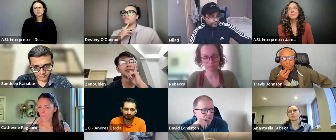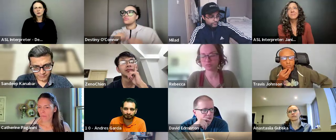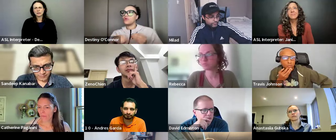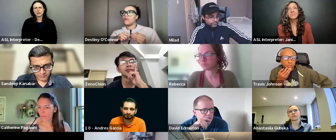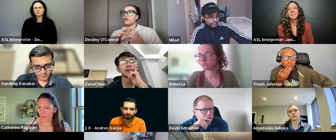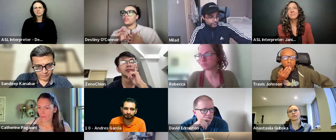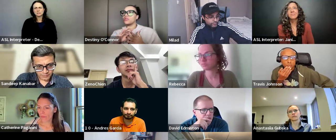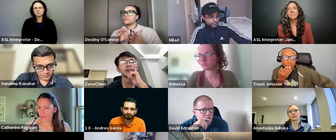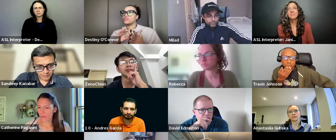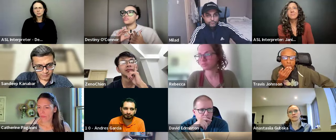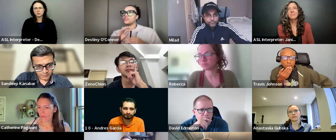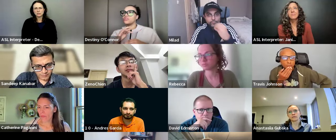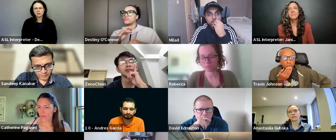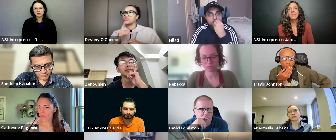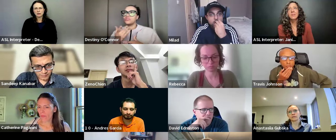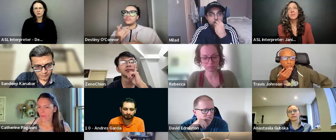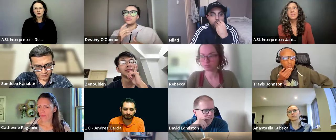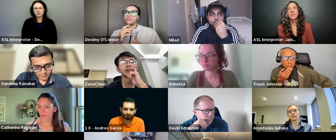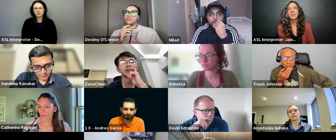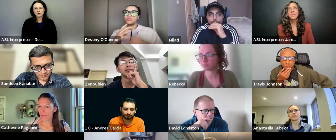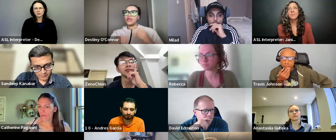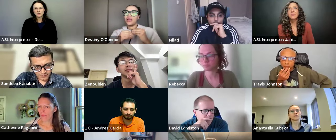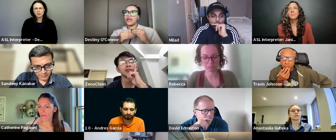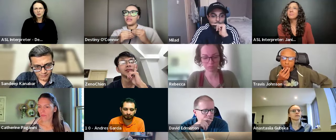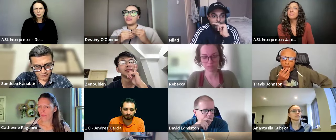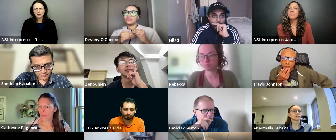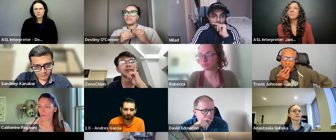Catherine, oh, I'm sorry. Sandeep, did you want to talk about